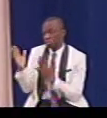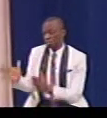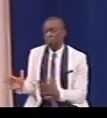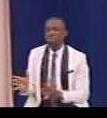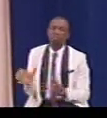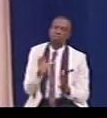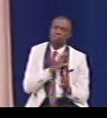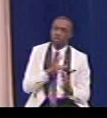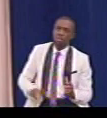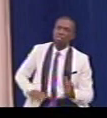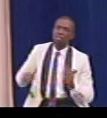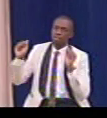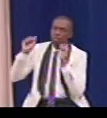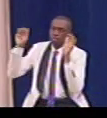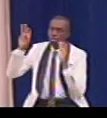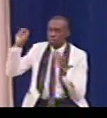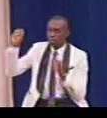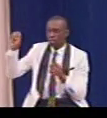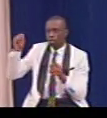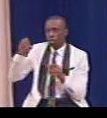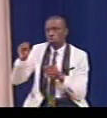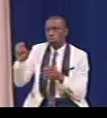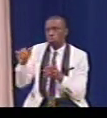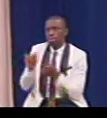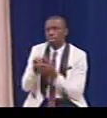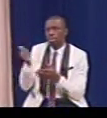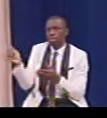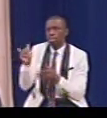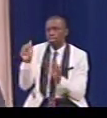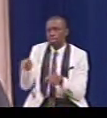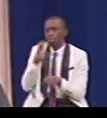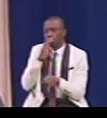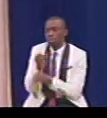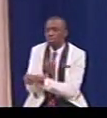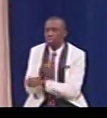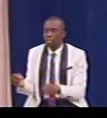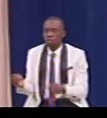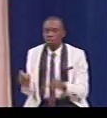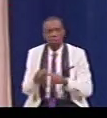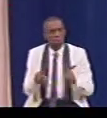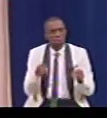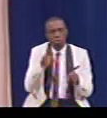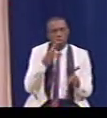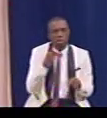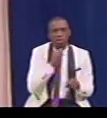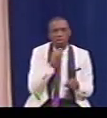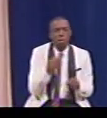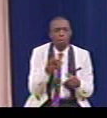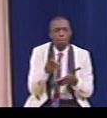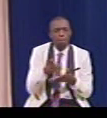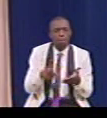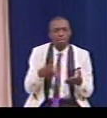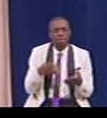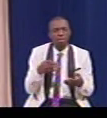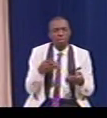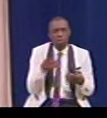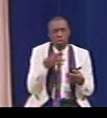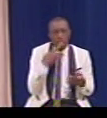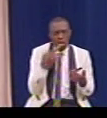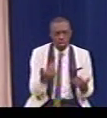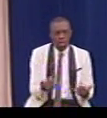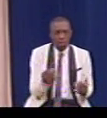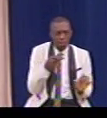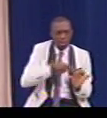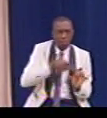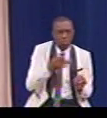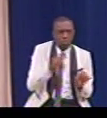they can be saved he gave himself so that their sins can be forgiven but you are not part of the church you are born again and as a second